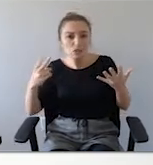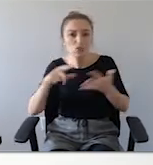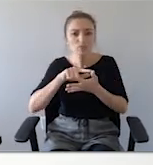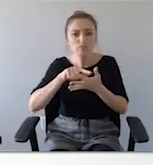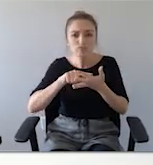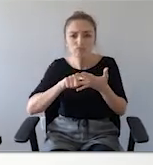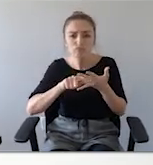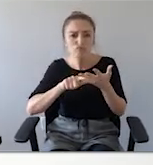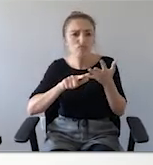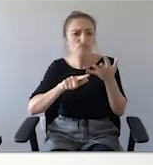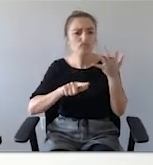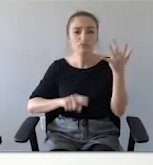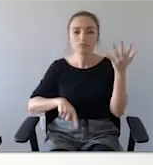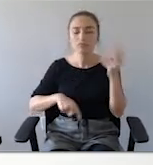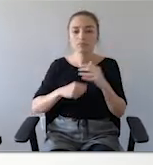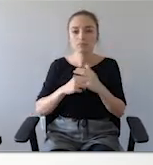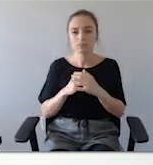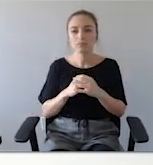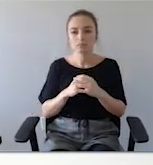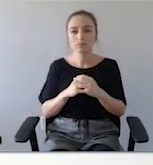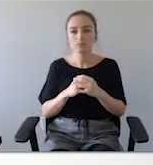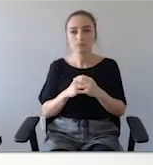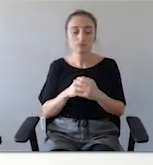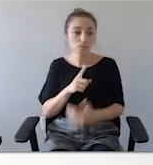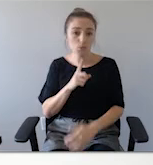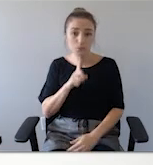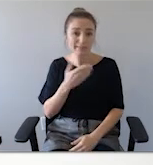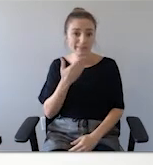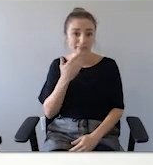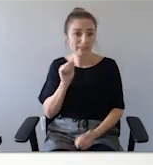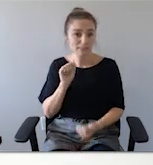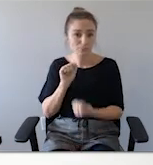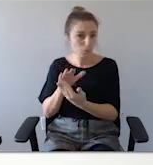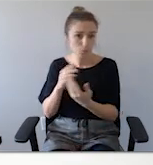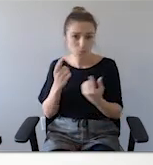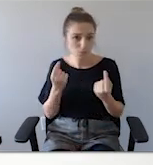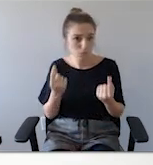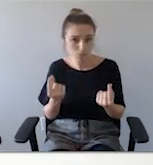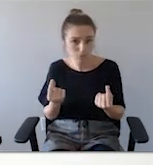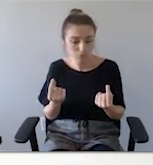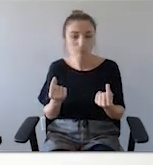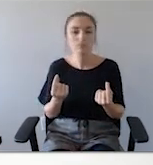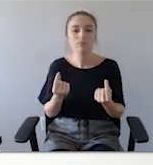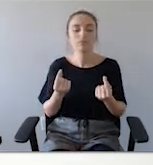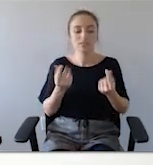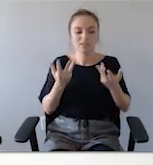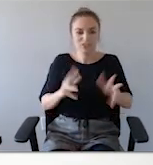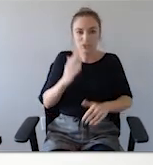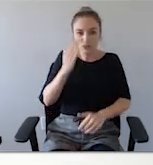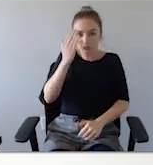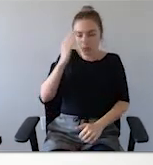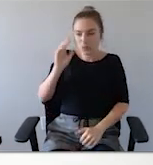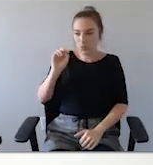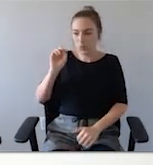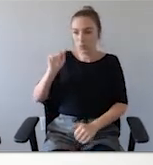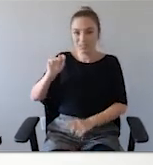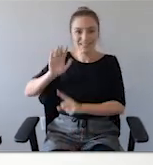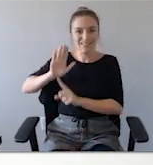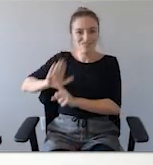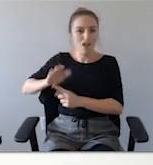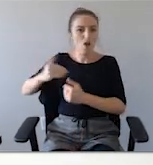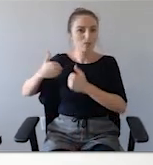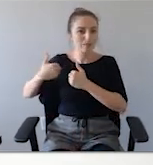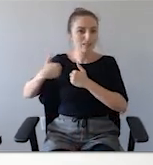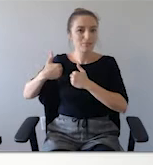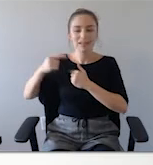OT does. So the best way to be able to approach that is know what an OT is trained to do. And then, I